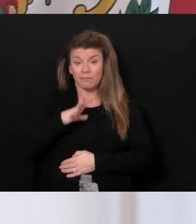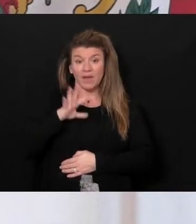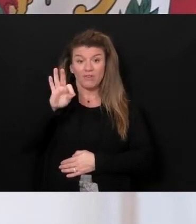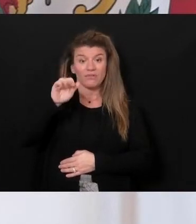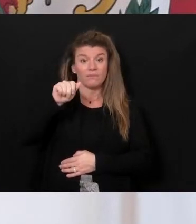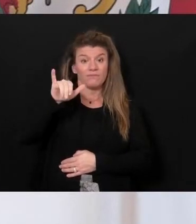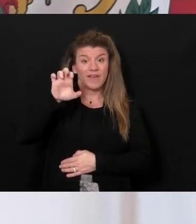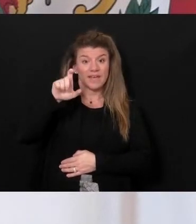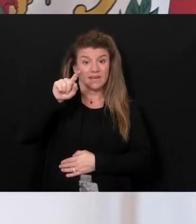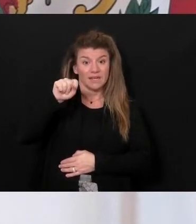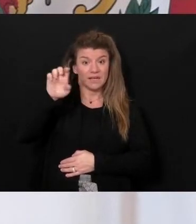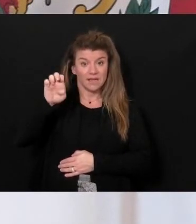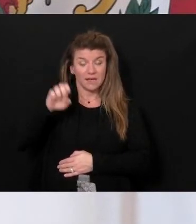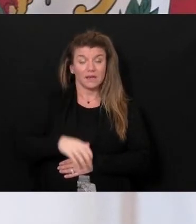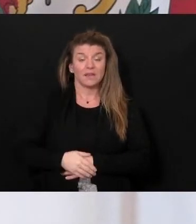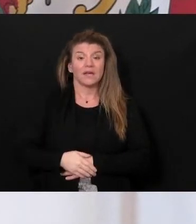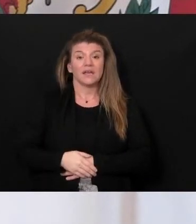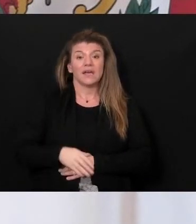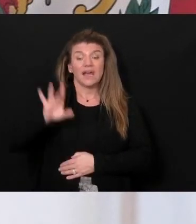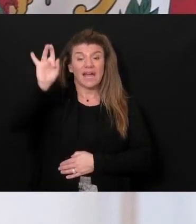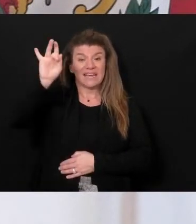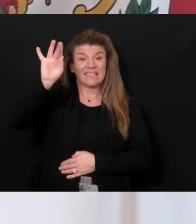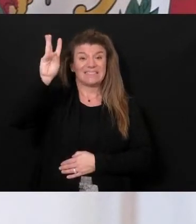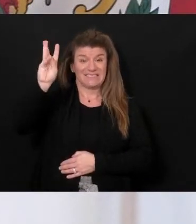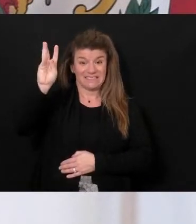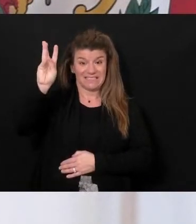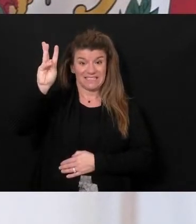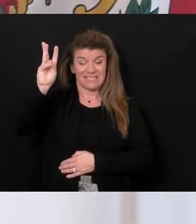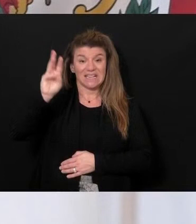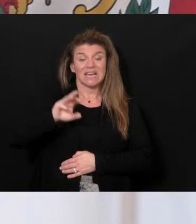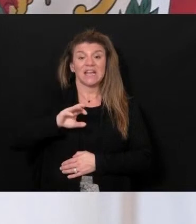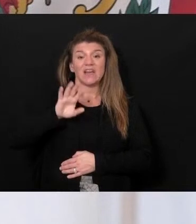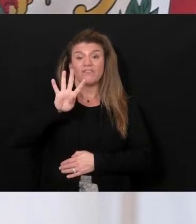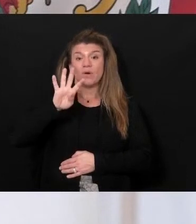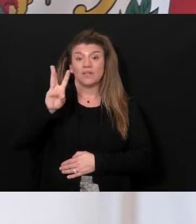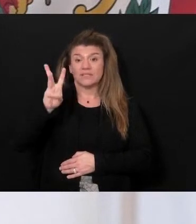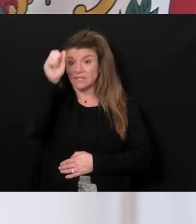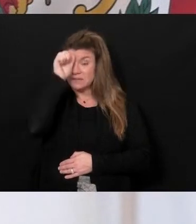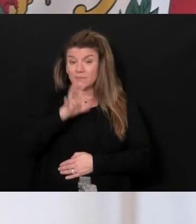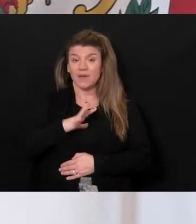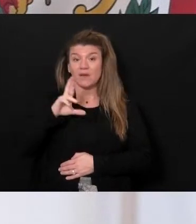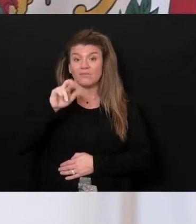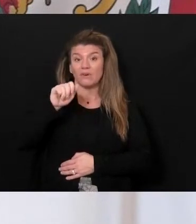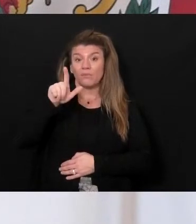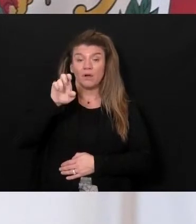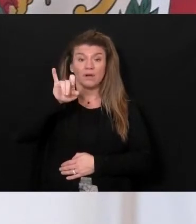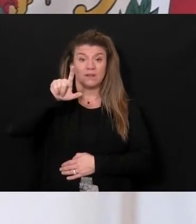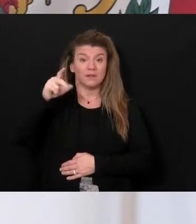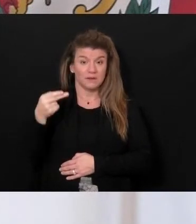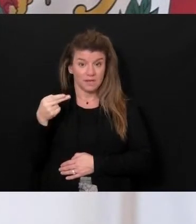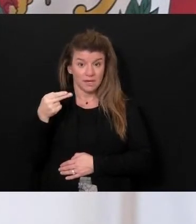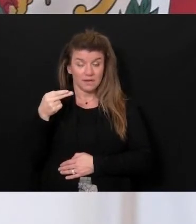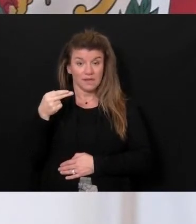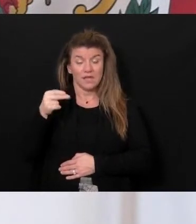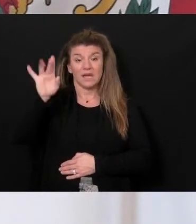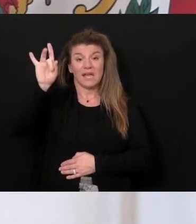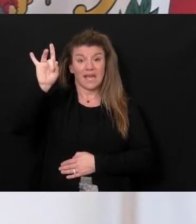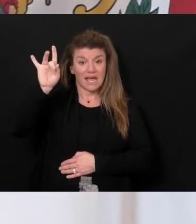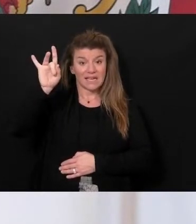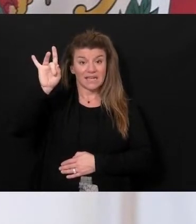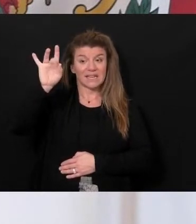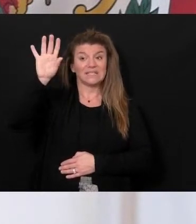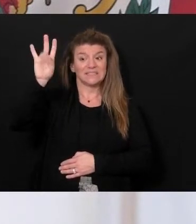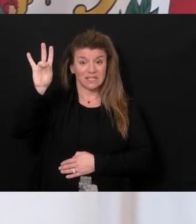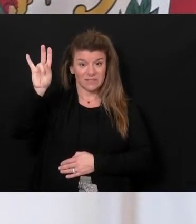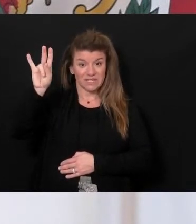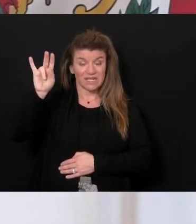Fayette County. Our 1,816th death, a 46-year-old male from Raleigh County. Our